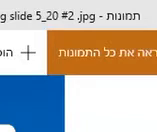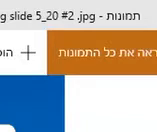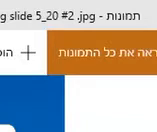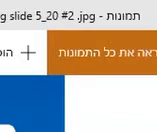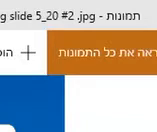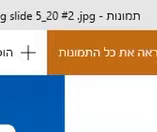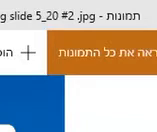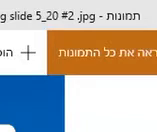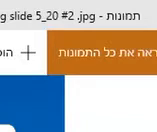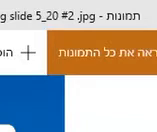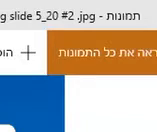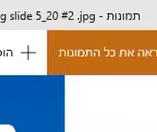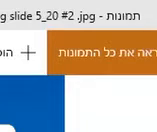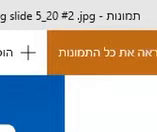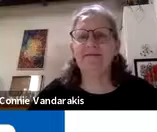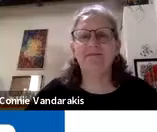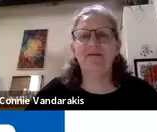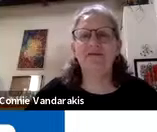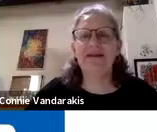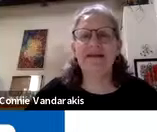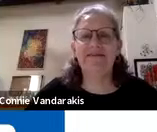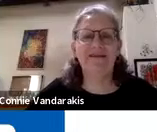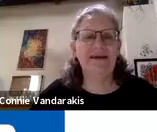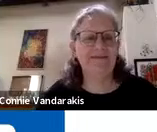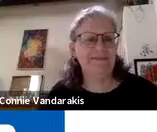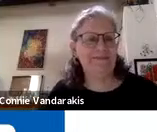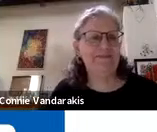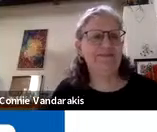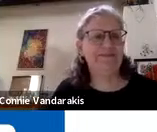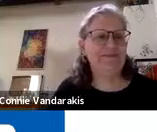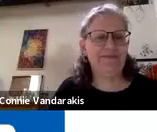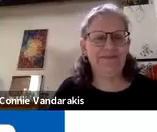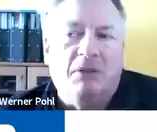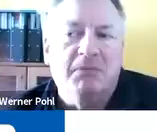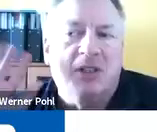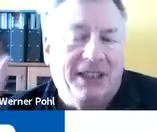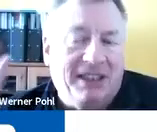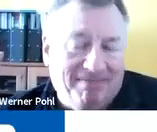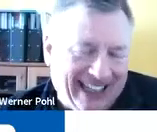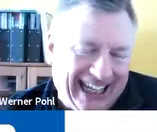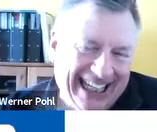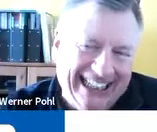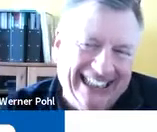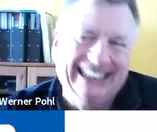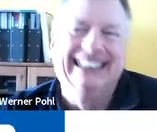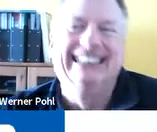Thank you, everyone. Africa. From Philadelphia. Greetings from Germany.